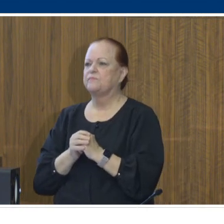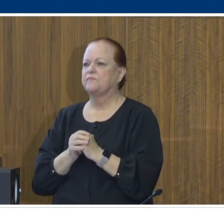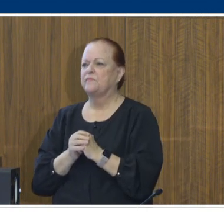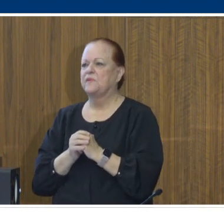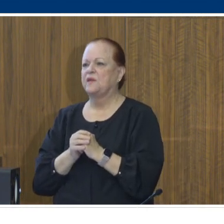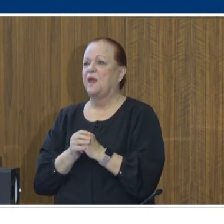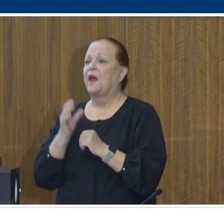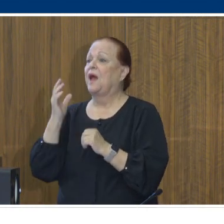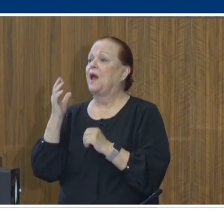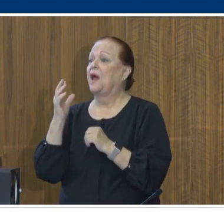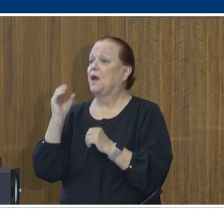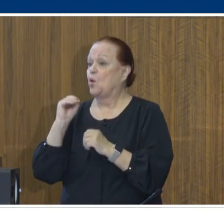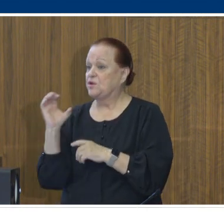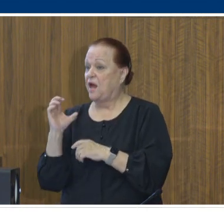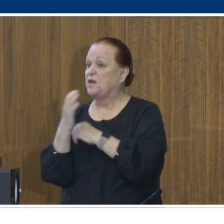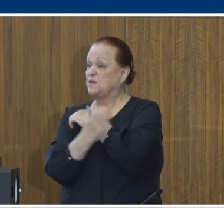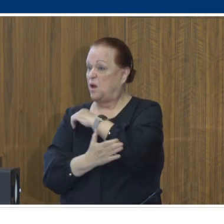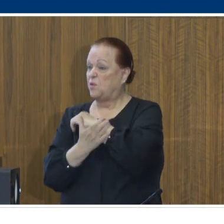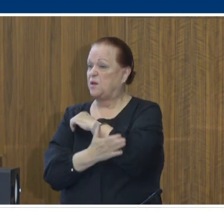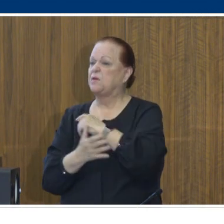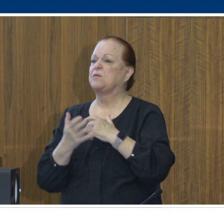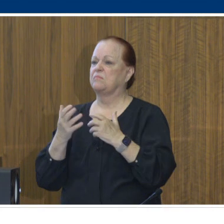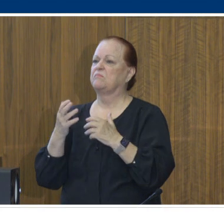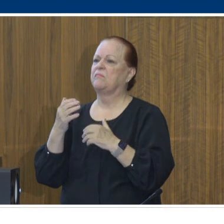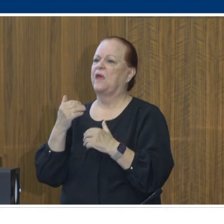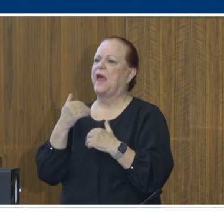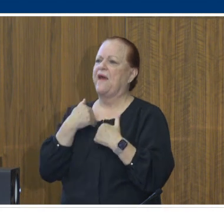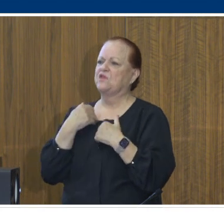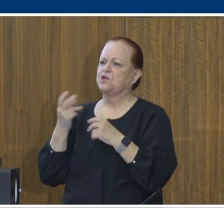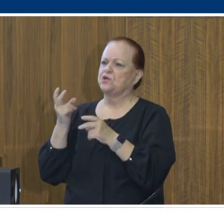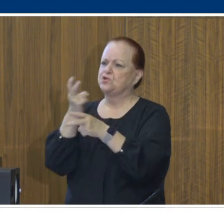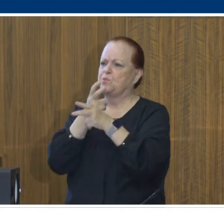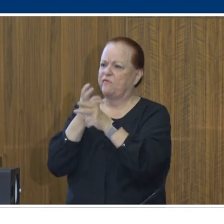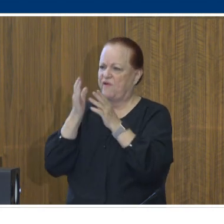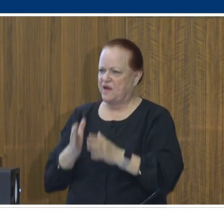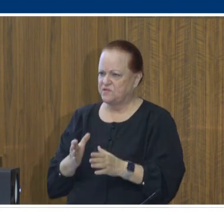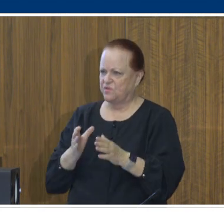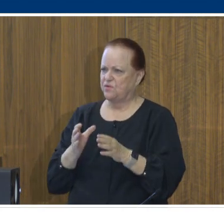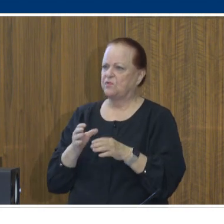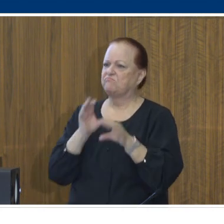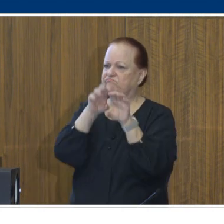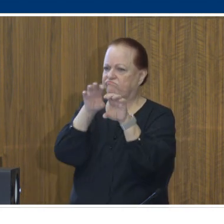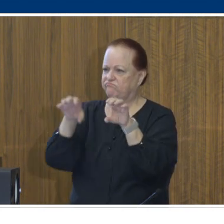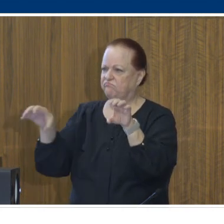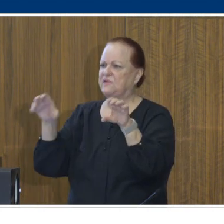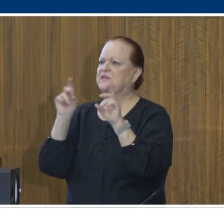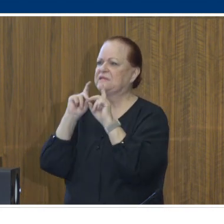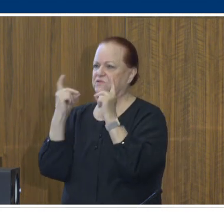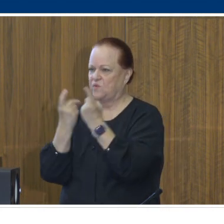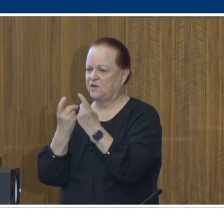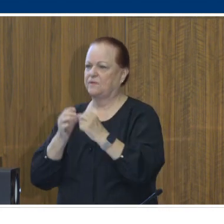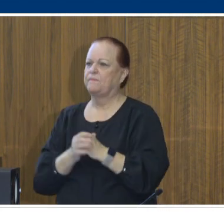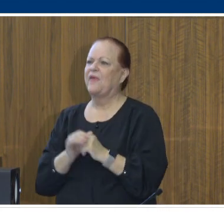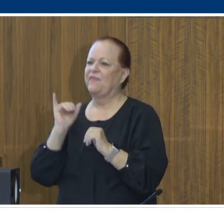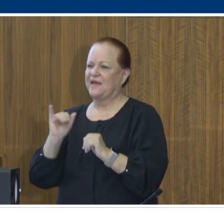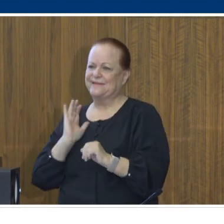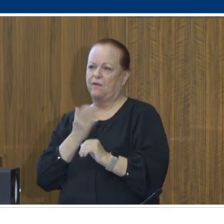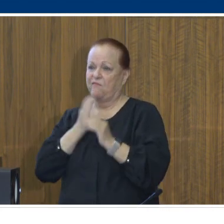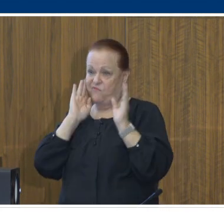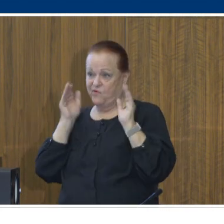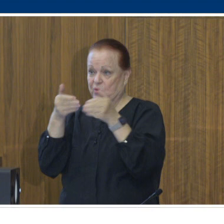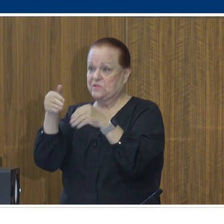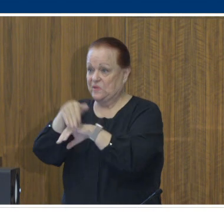Counties are responsible for redrawing the supervisorial districts, and that'll be the focus of our meeting tonight. And